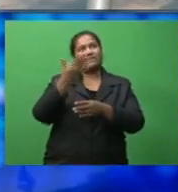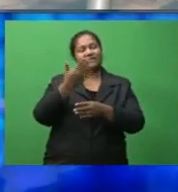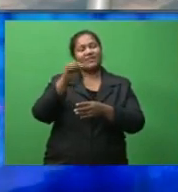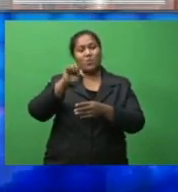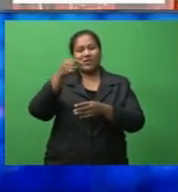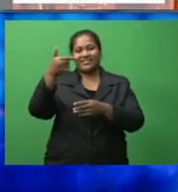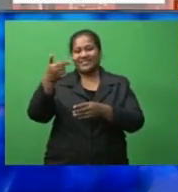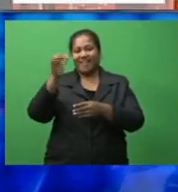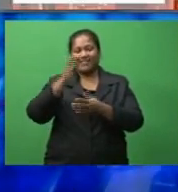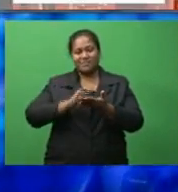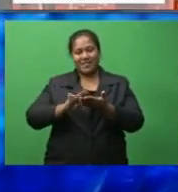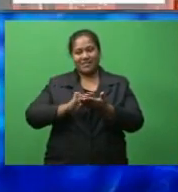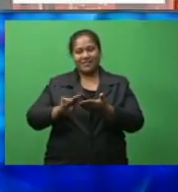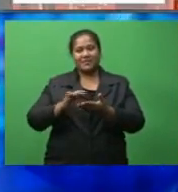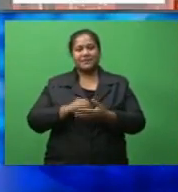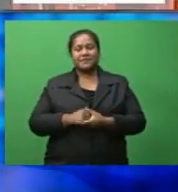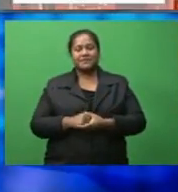million.